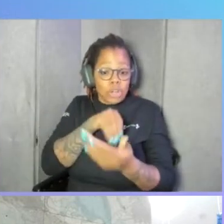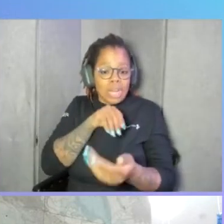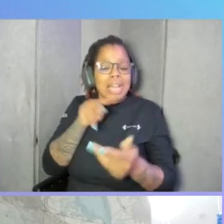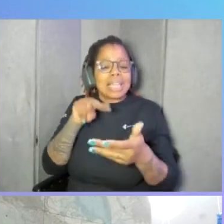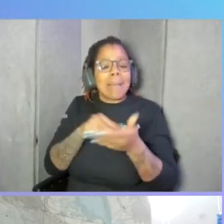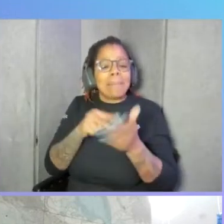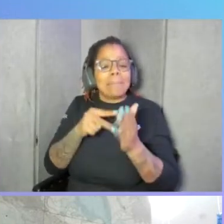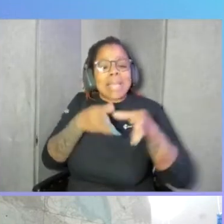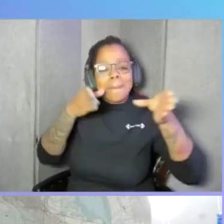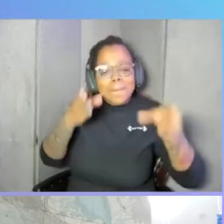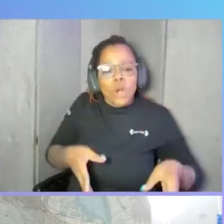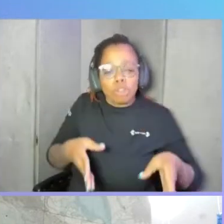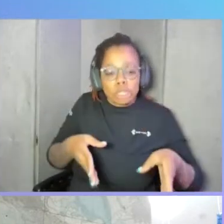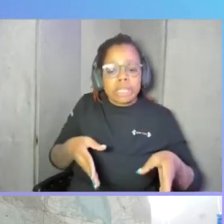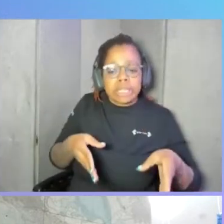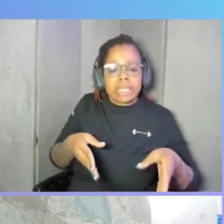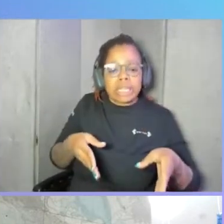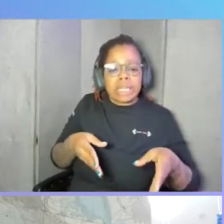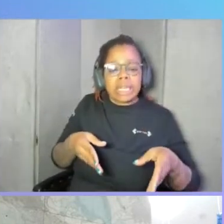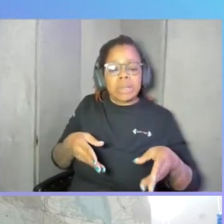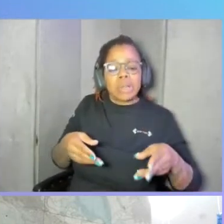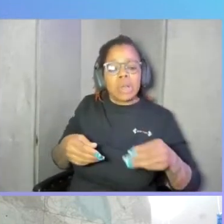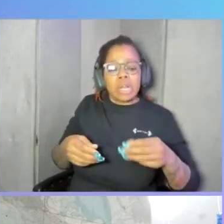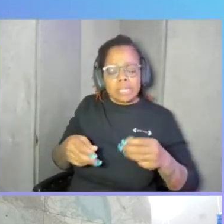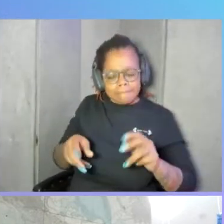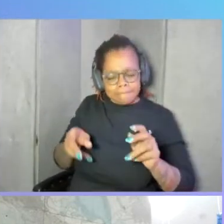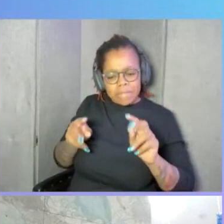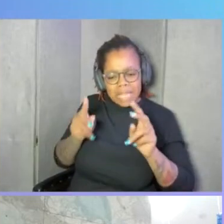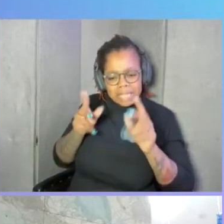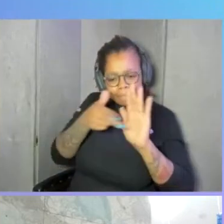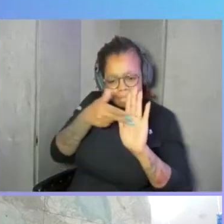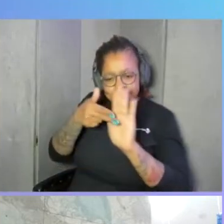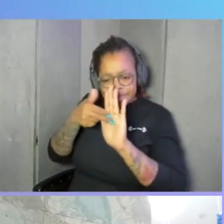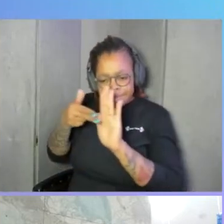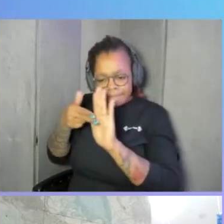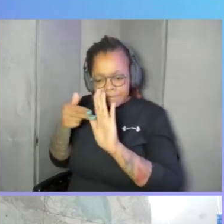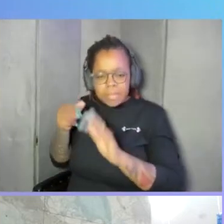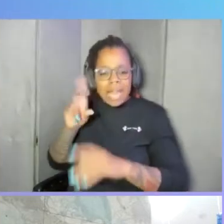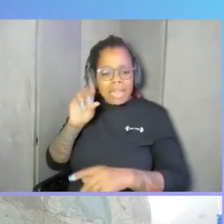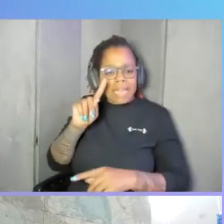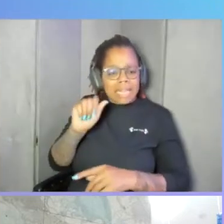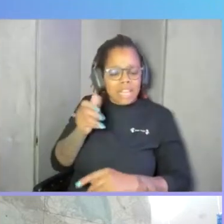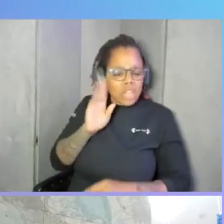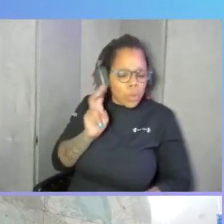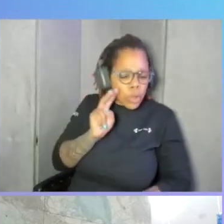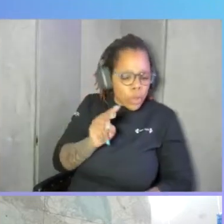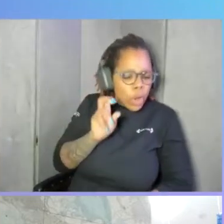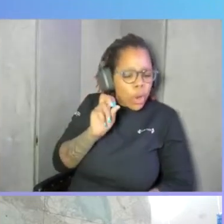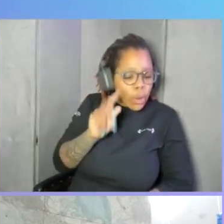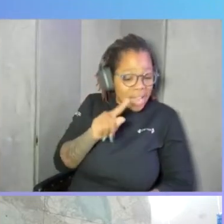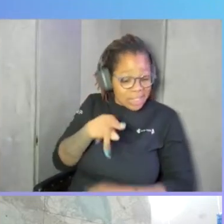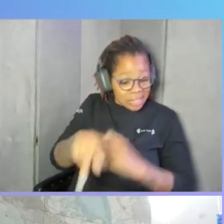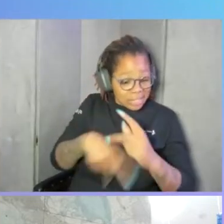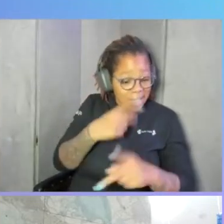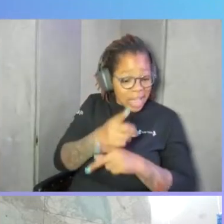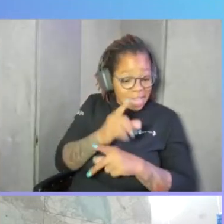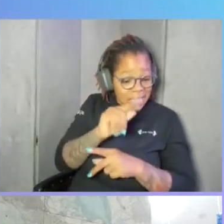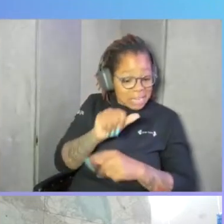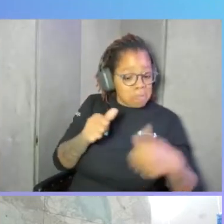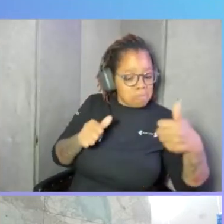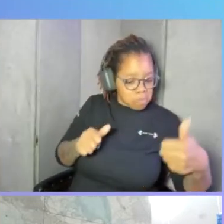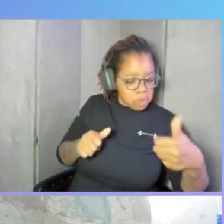human that's sitting there and categorizing the data. So they will look and they will say, okay, this kind of data is good